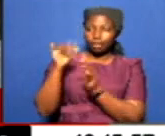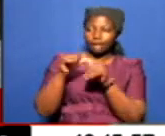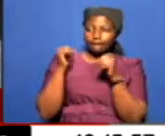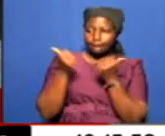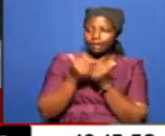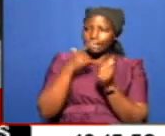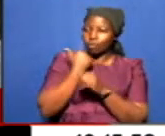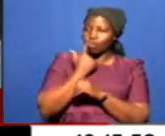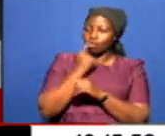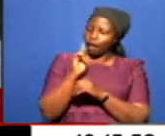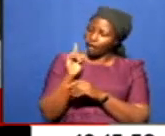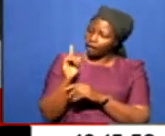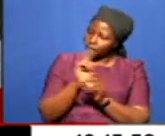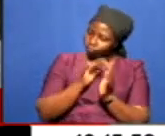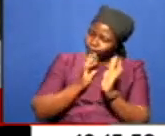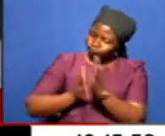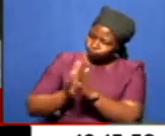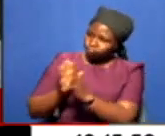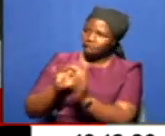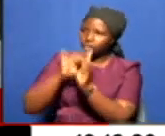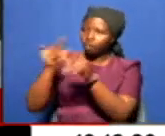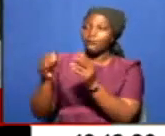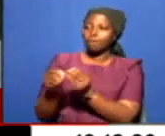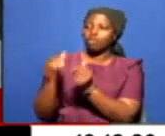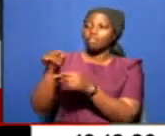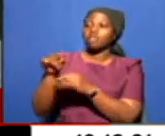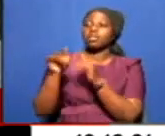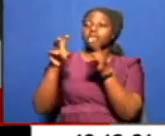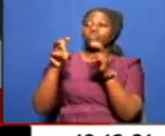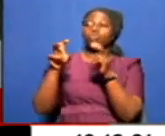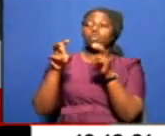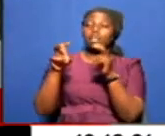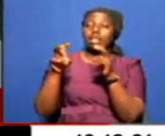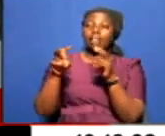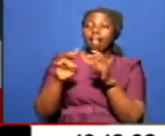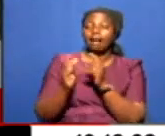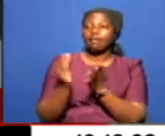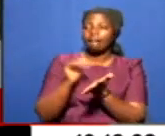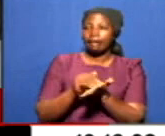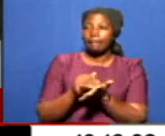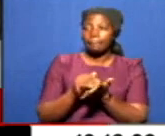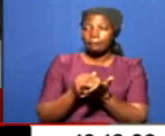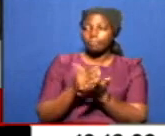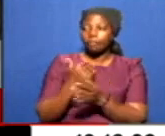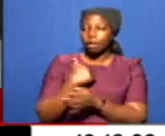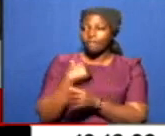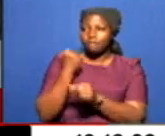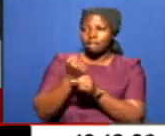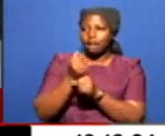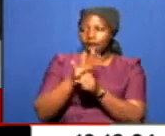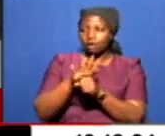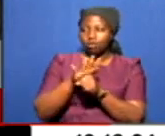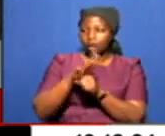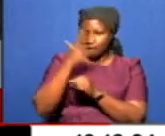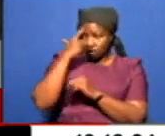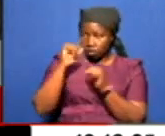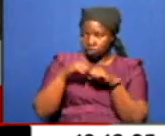first to these incidents. Mm-hmm. Again, we have done a lot for the